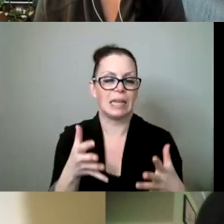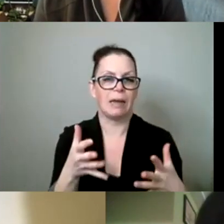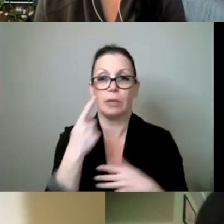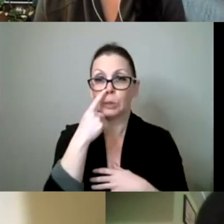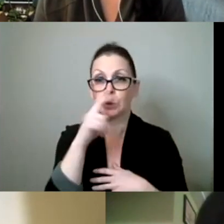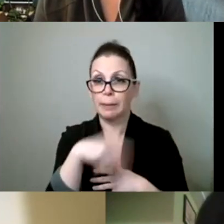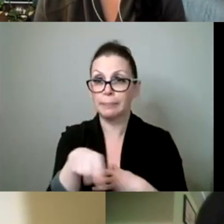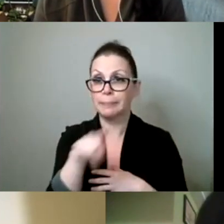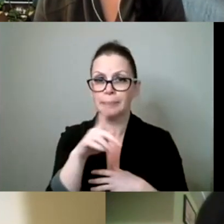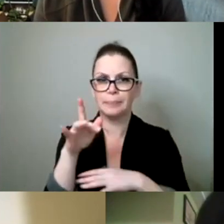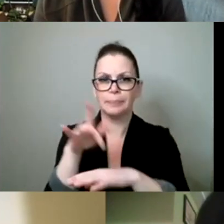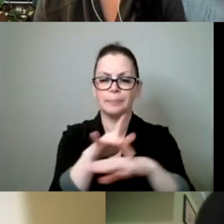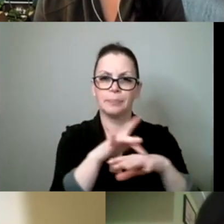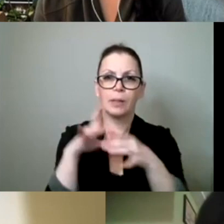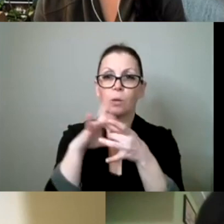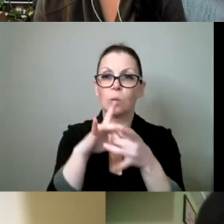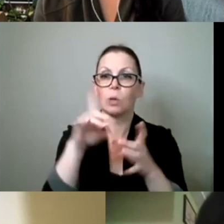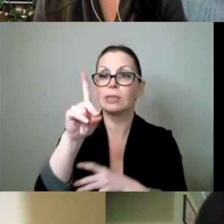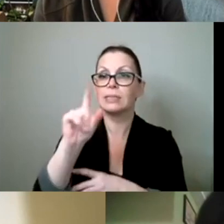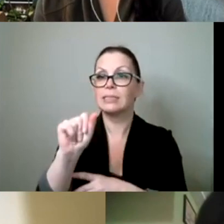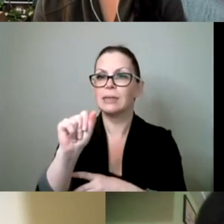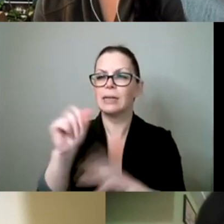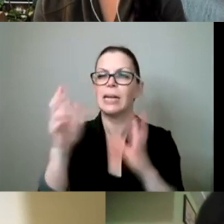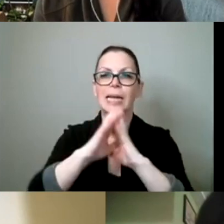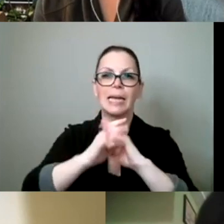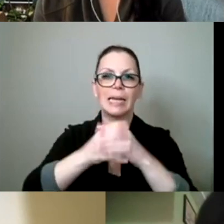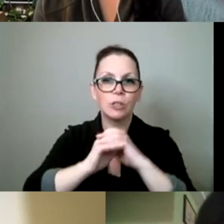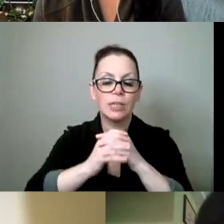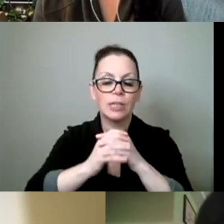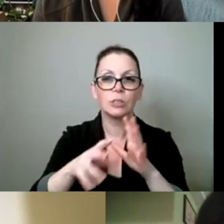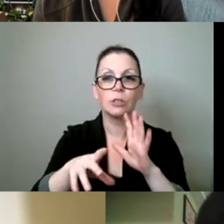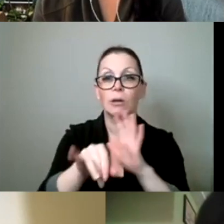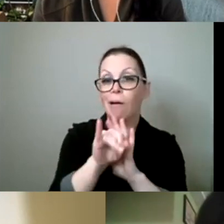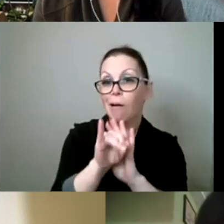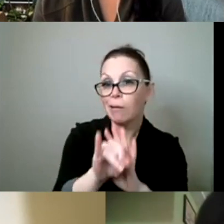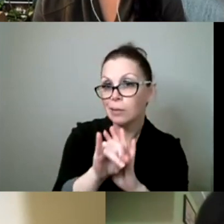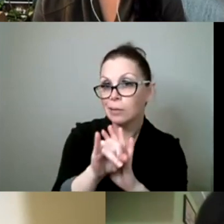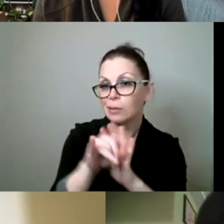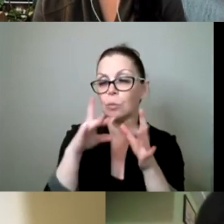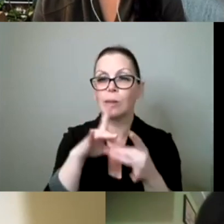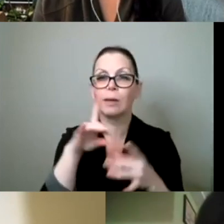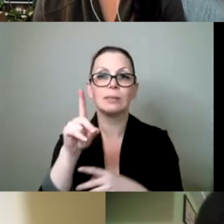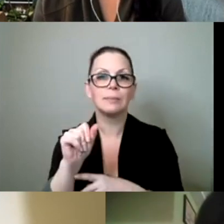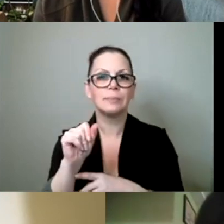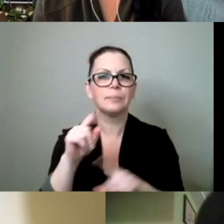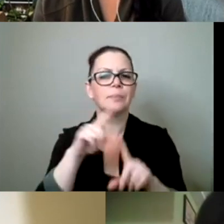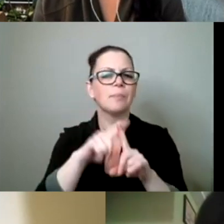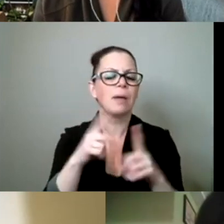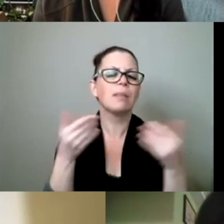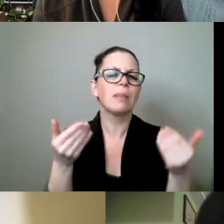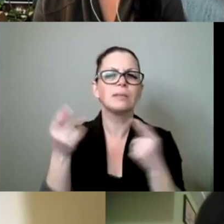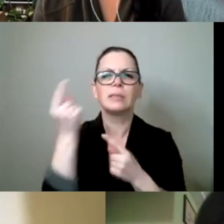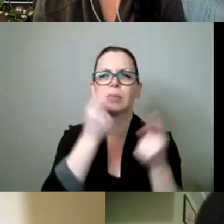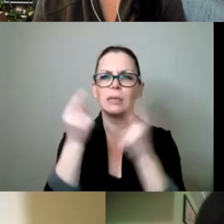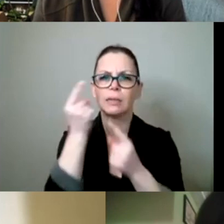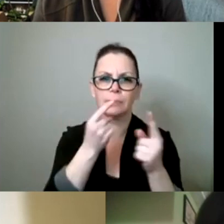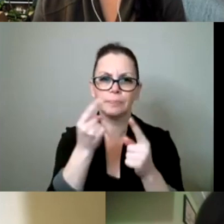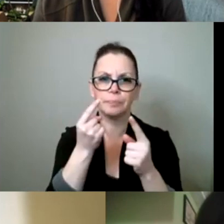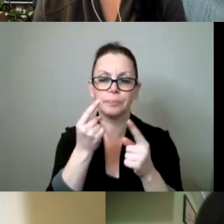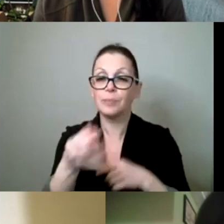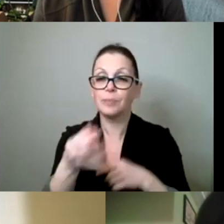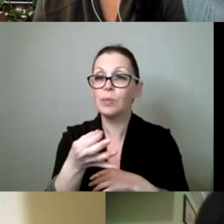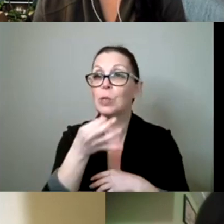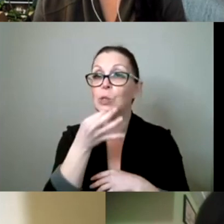on our disabled intersectional identities, right? Non-disability. But let's think about emerging